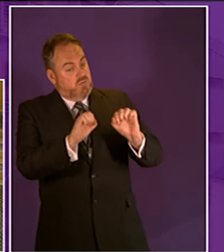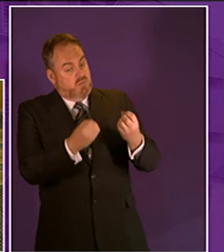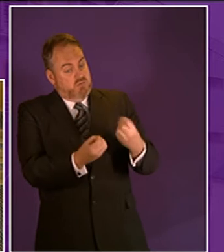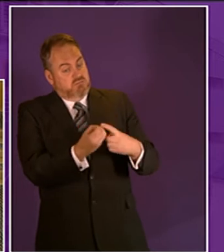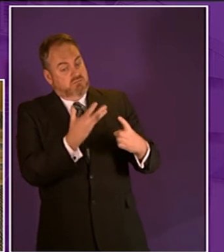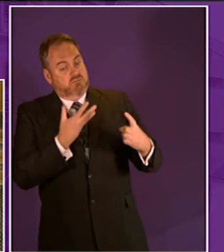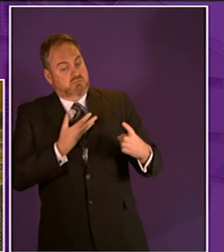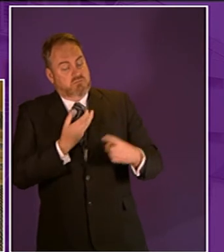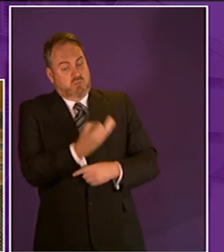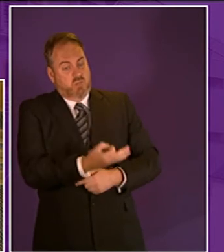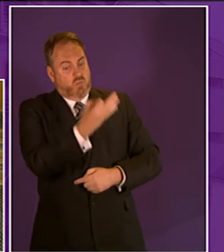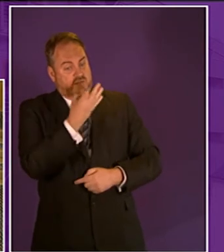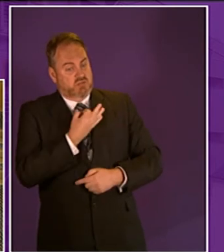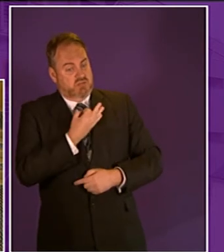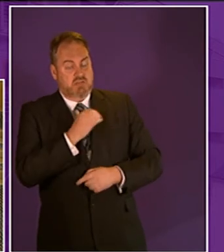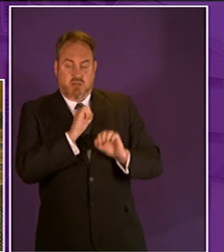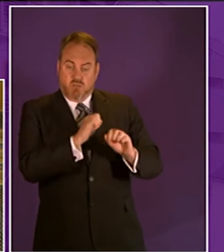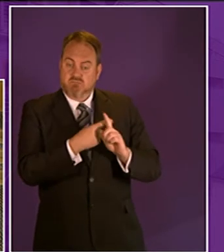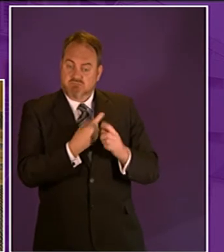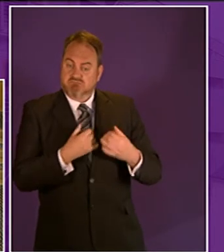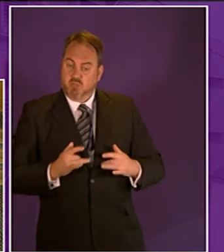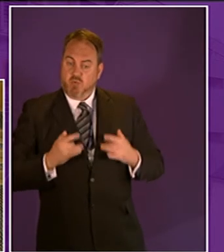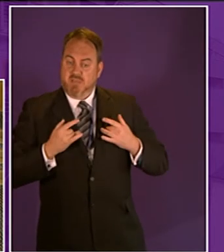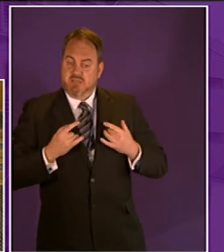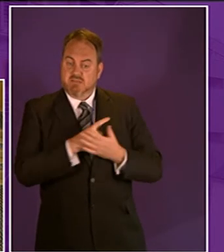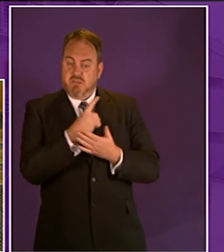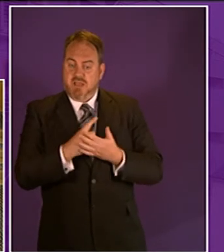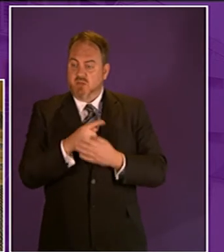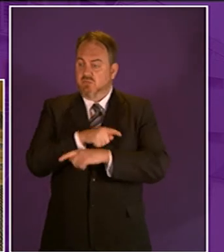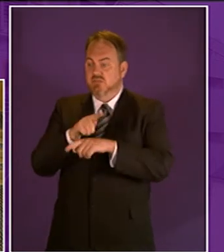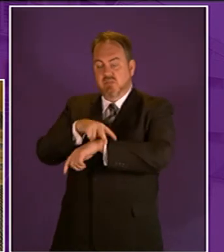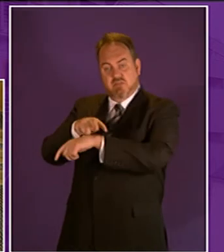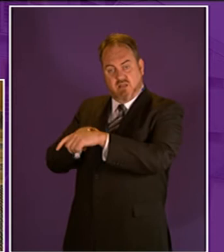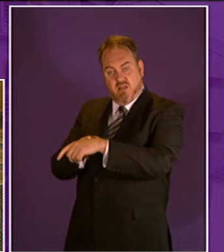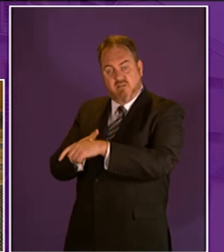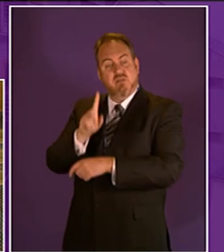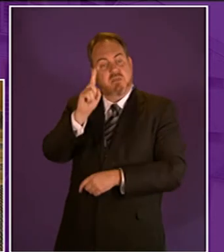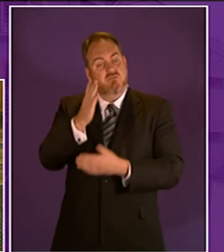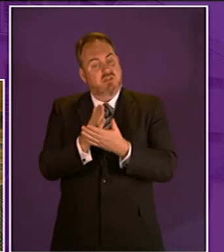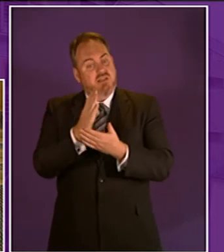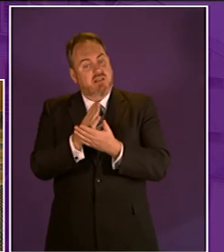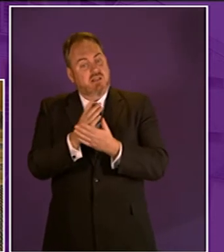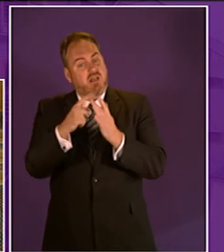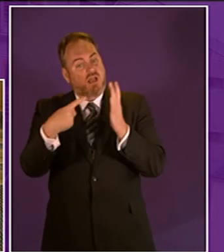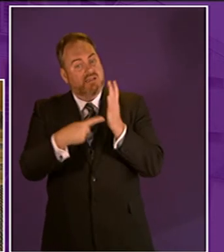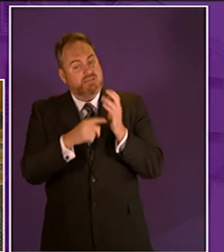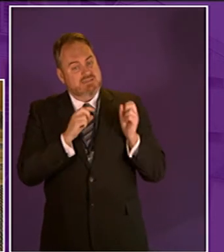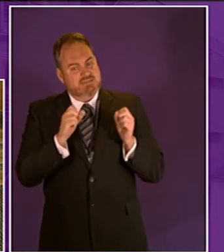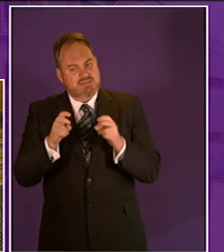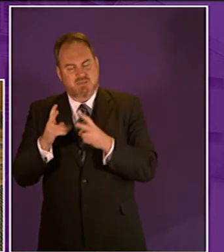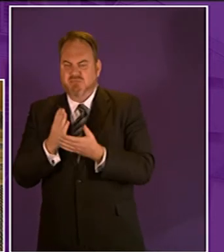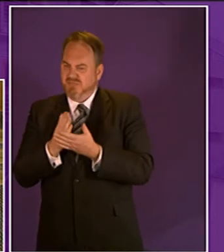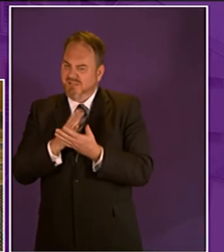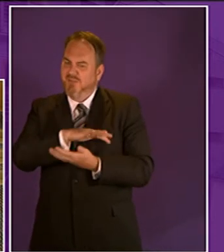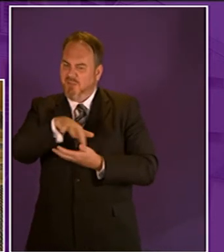his questions and certainly his comments about the efforts of staff. The IT systems across the NHS are complex, and